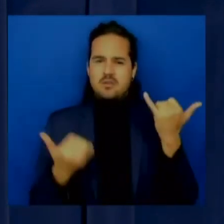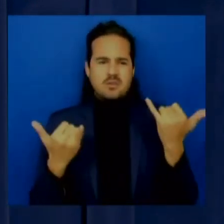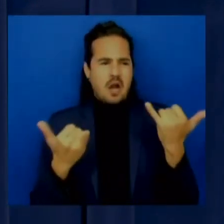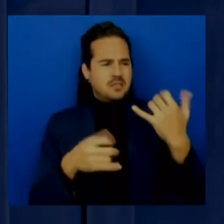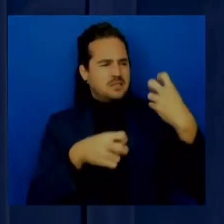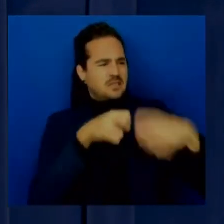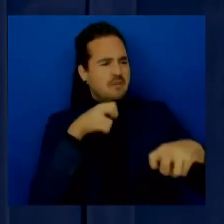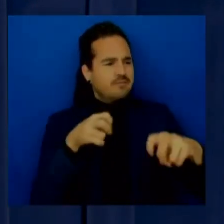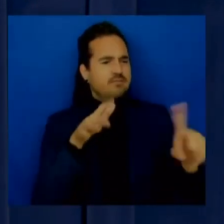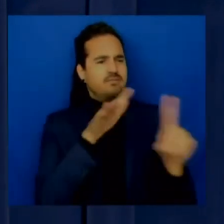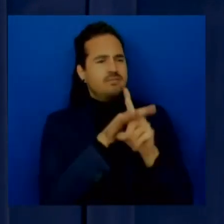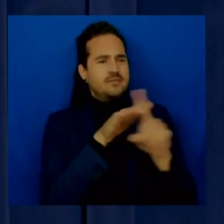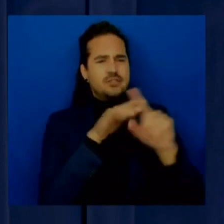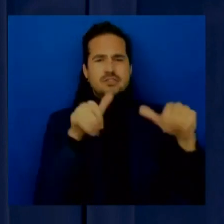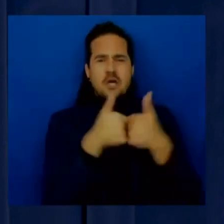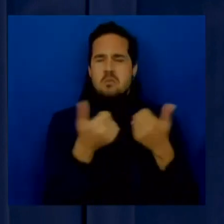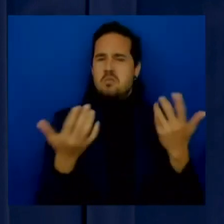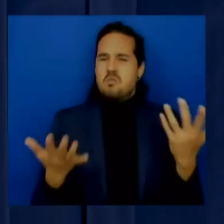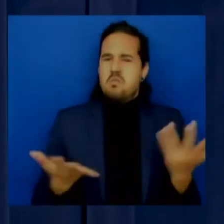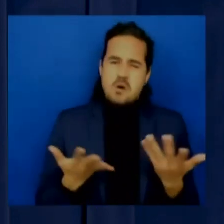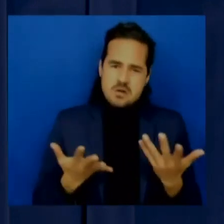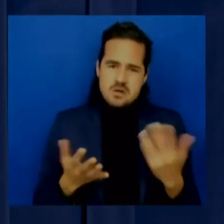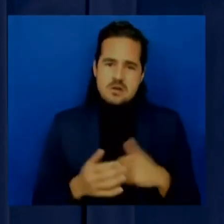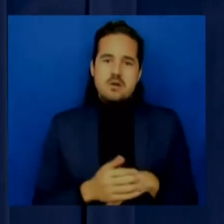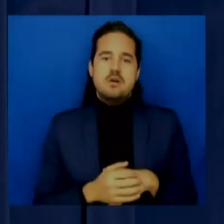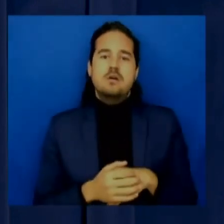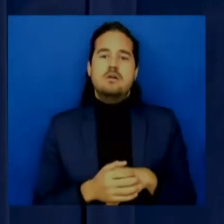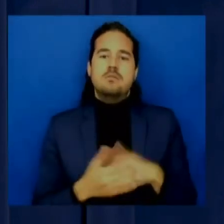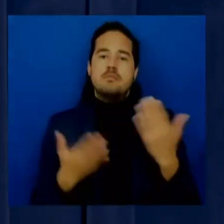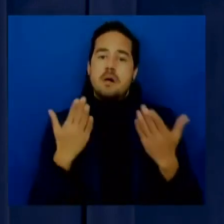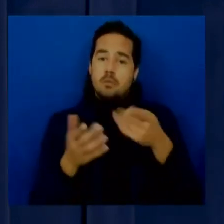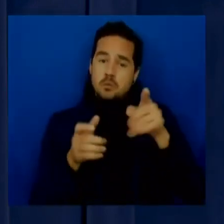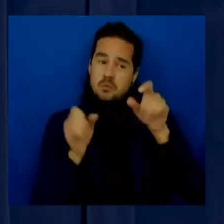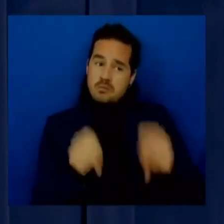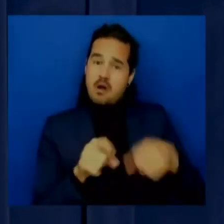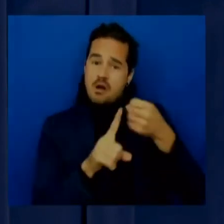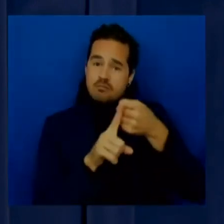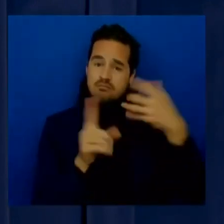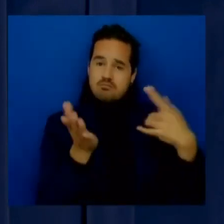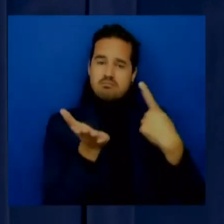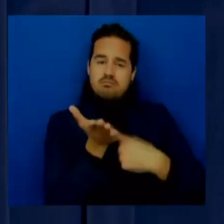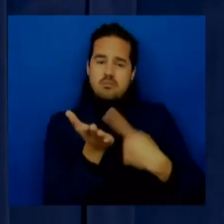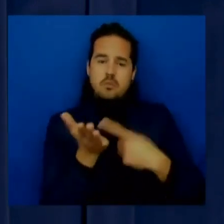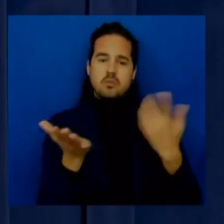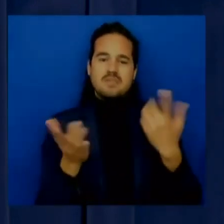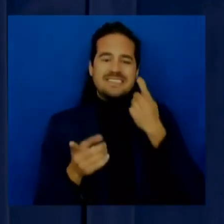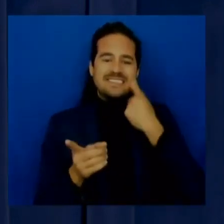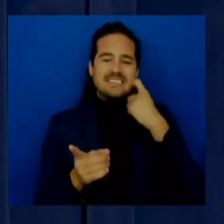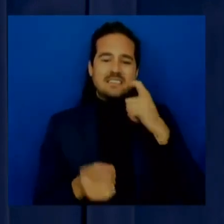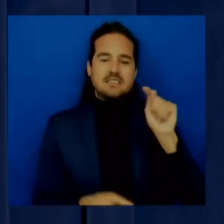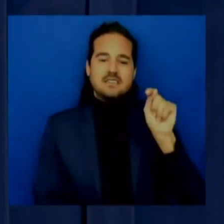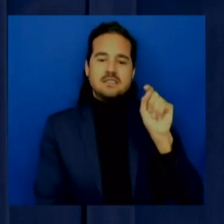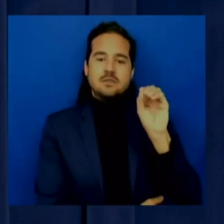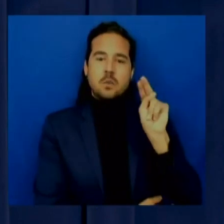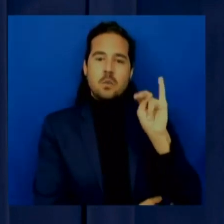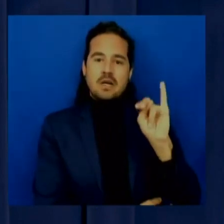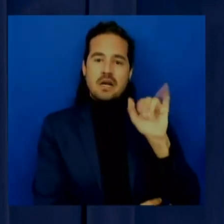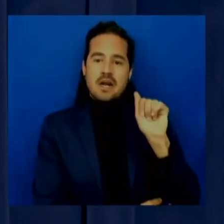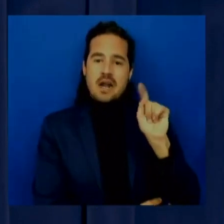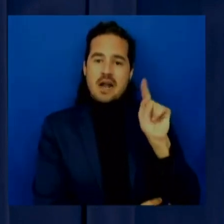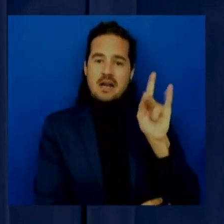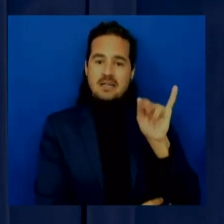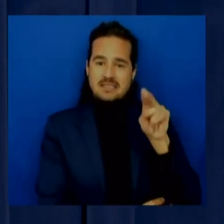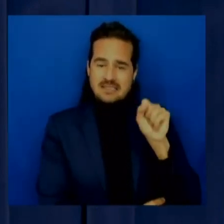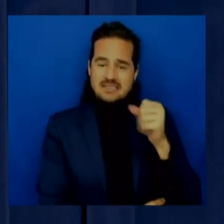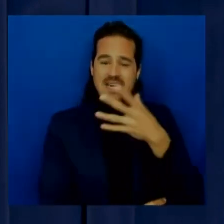a little bit on what the pro tem and the speaker both said. And I just want to reinforce it. We're not done. None of us are naive that we have a lot more